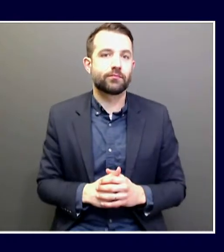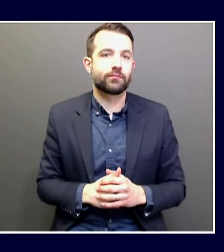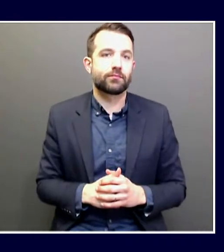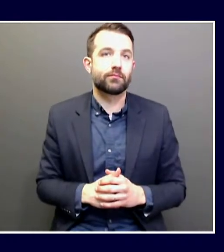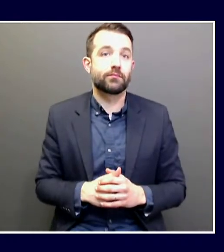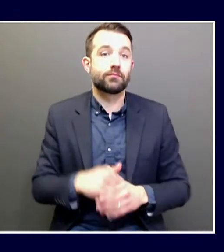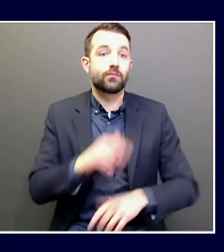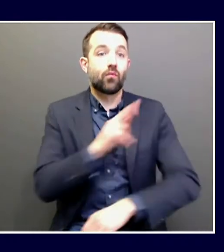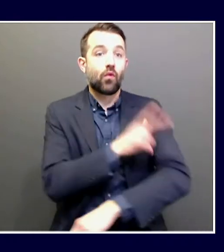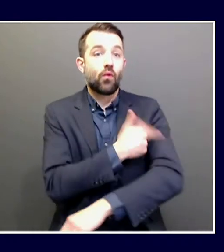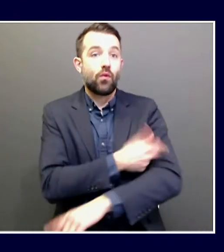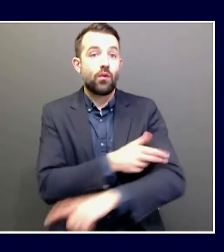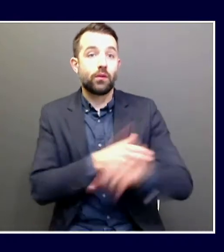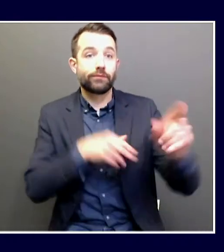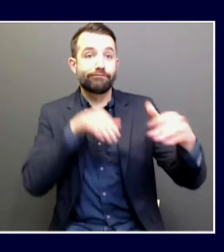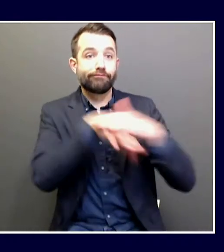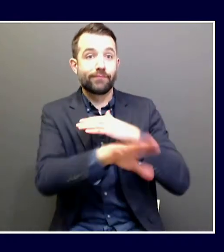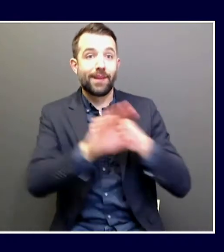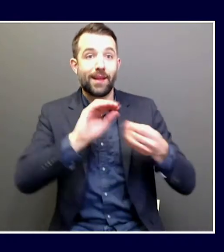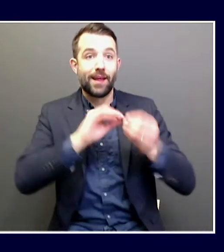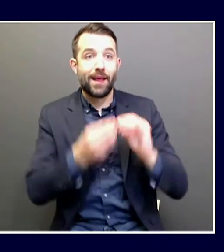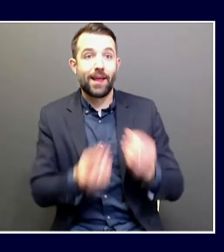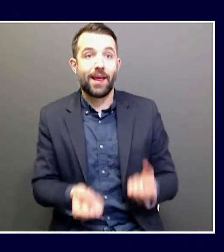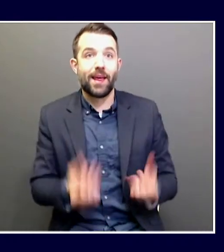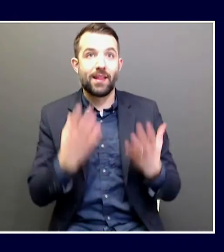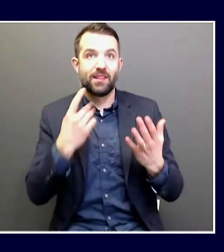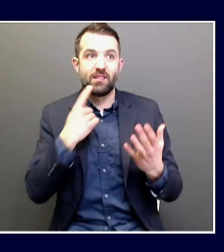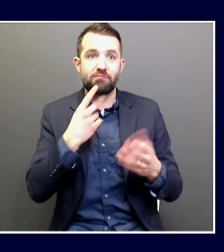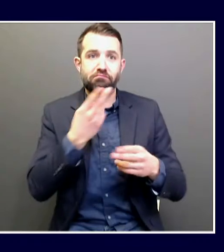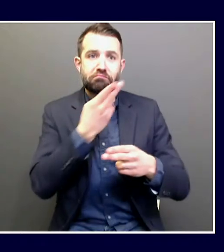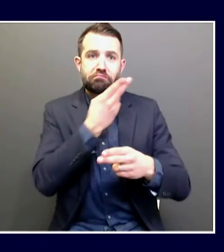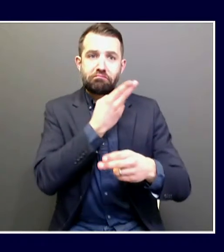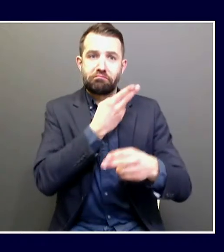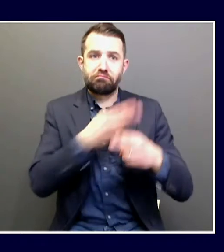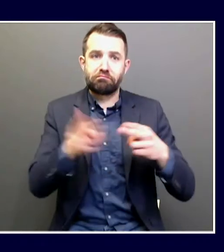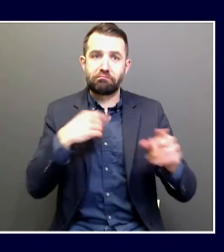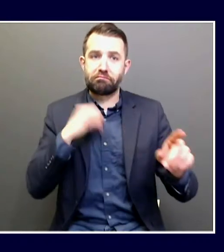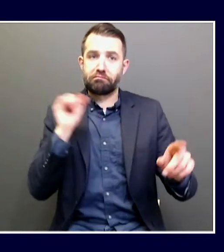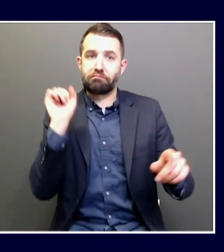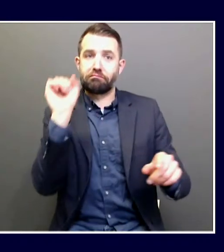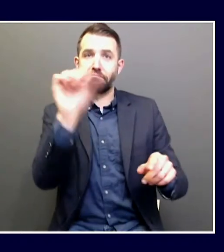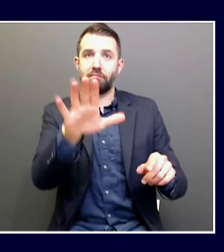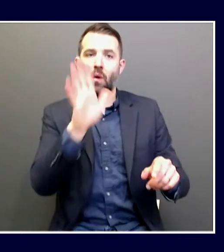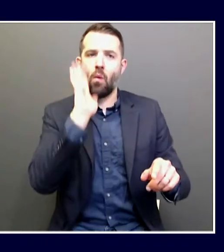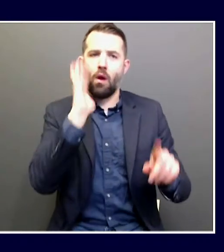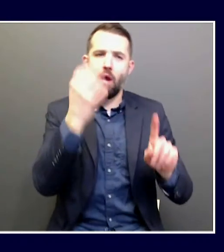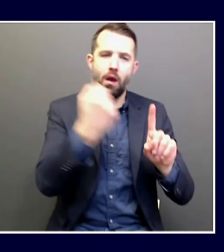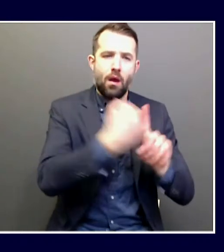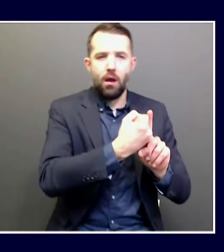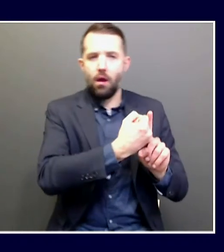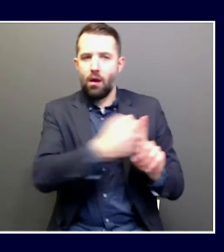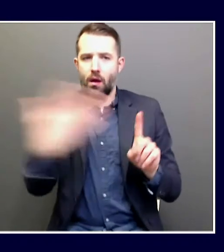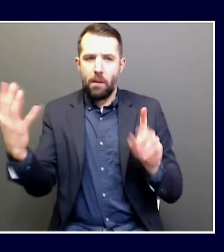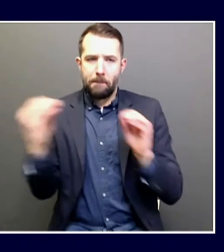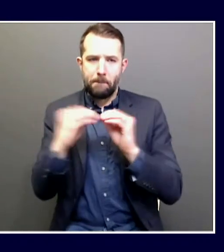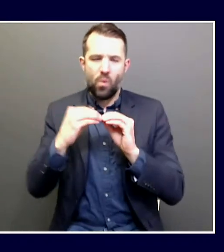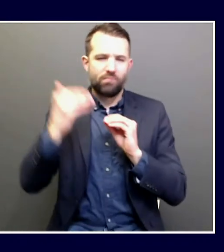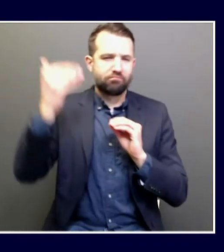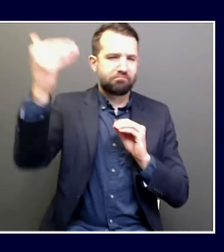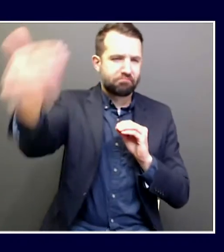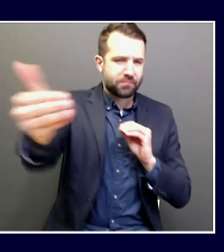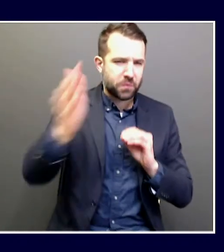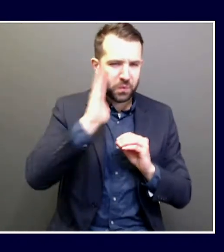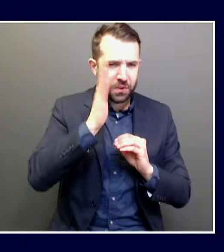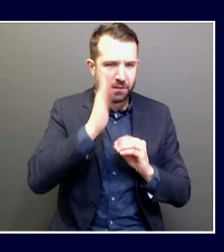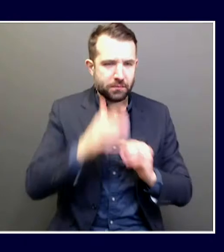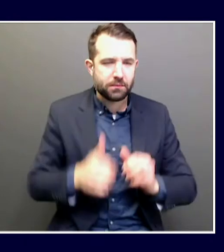Hospitalizations, something I mentioned a moment ago and we'll talk about in a bit in a minute. Hospitalizations in Maine now stand